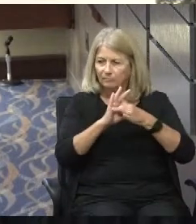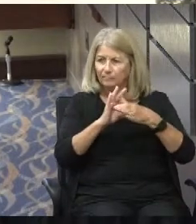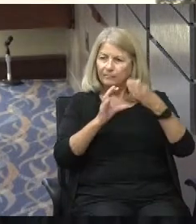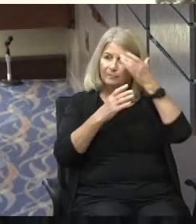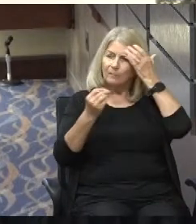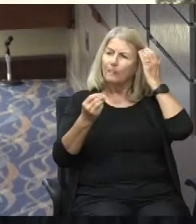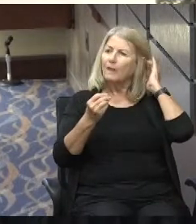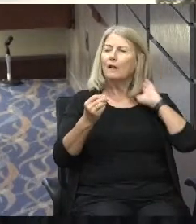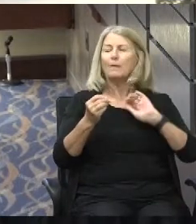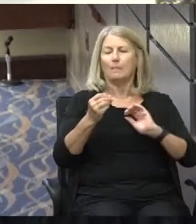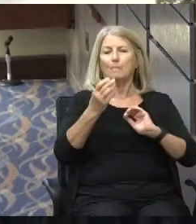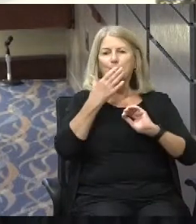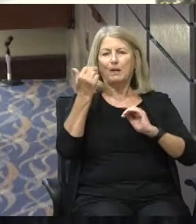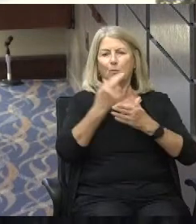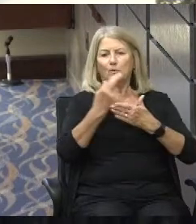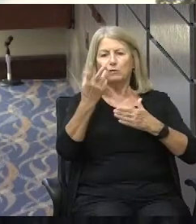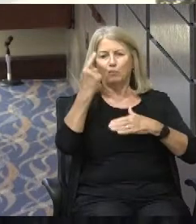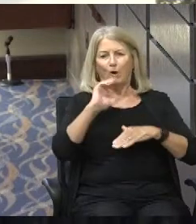community.